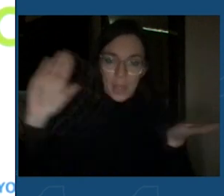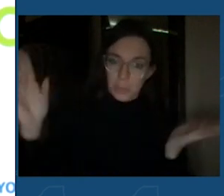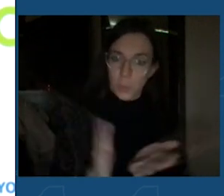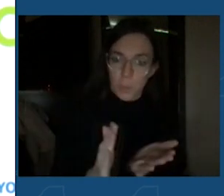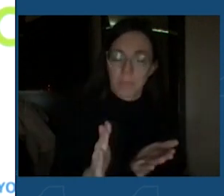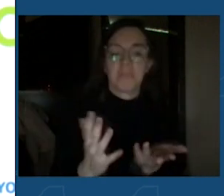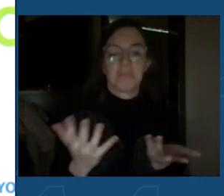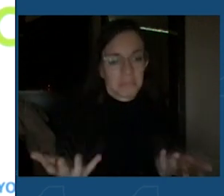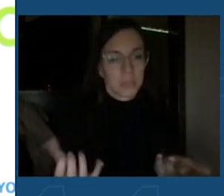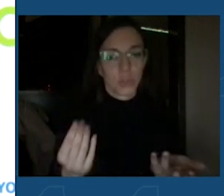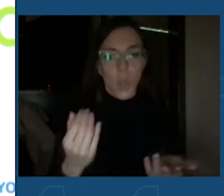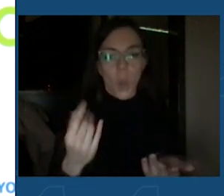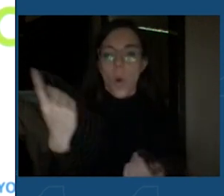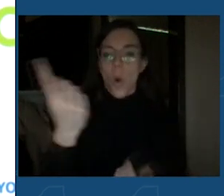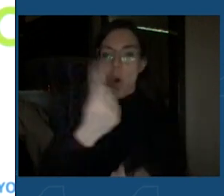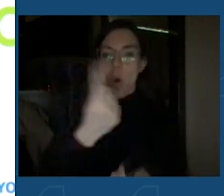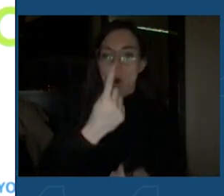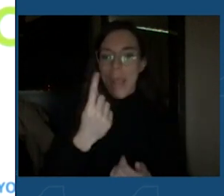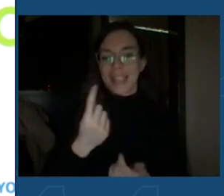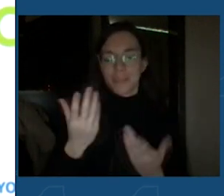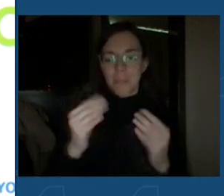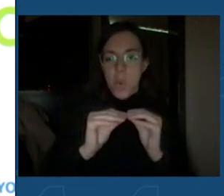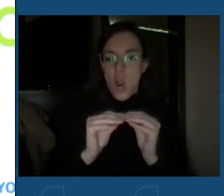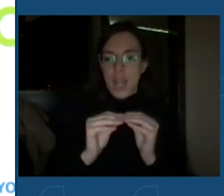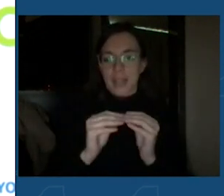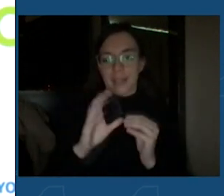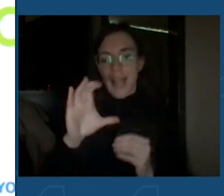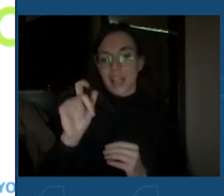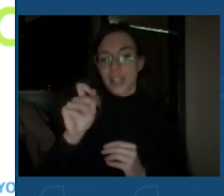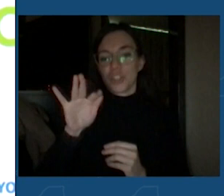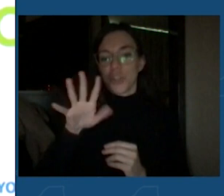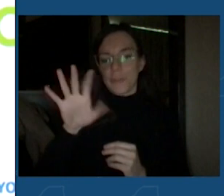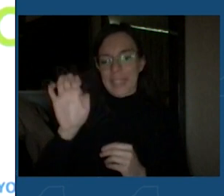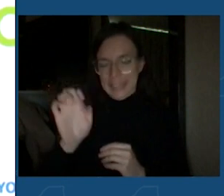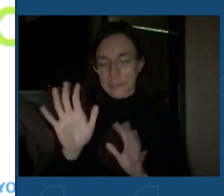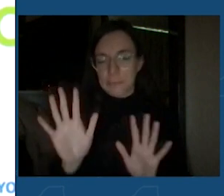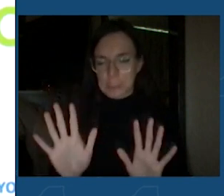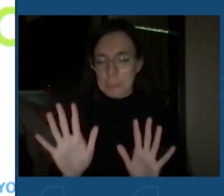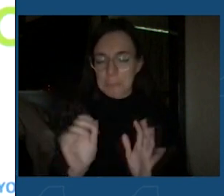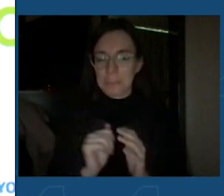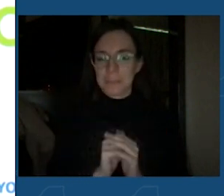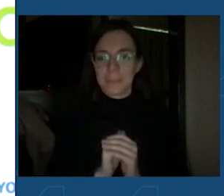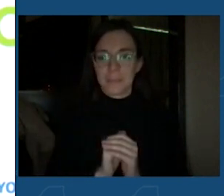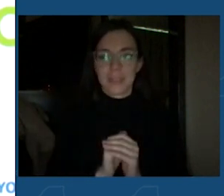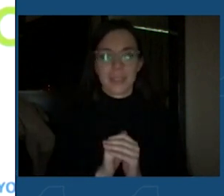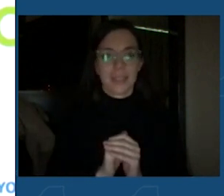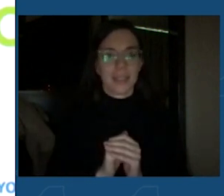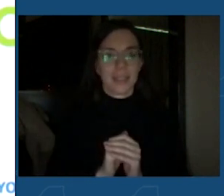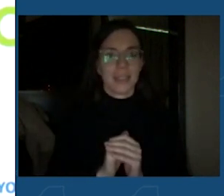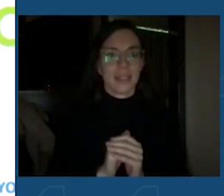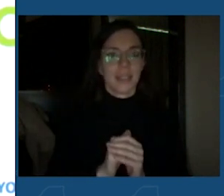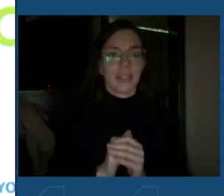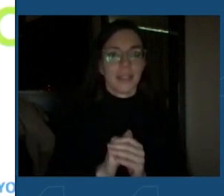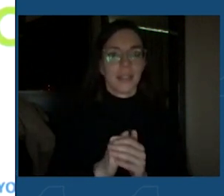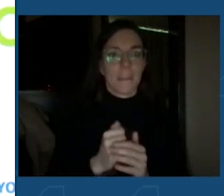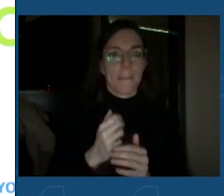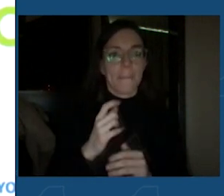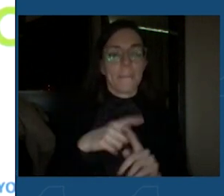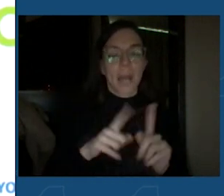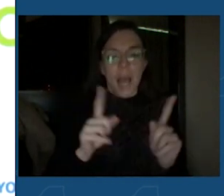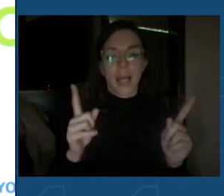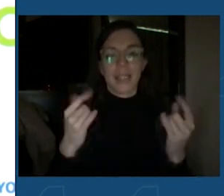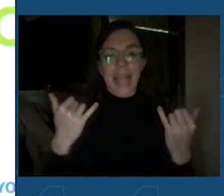always conservative, because nobody wants to, you know, not make money on their contract. So it's, now they're well